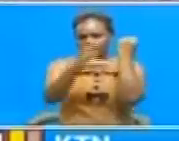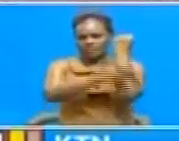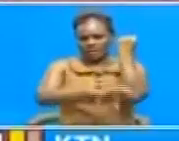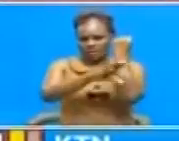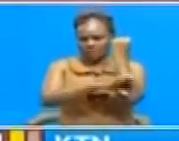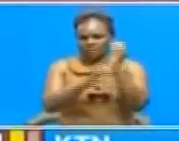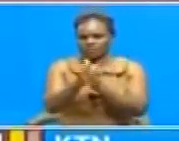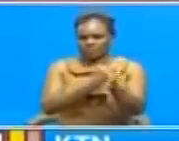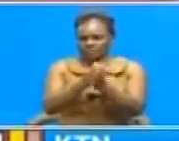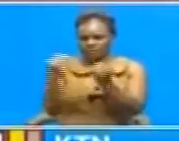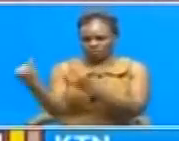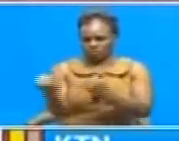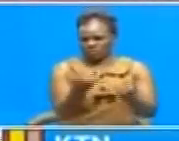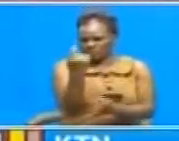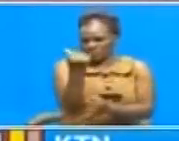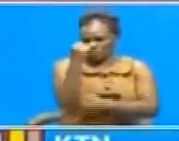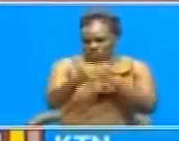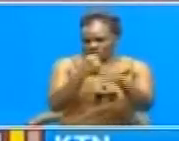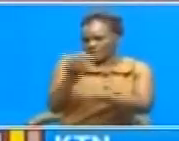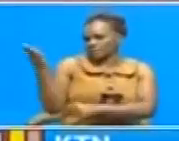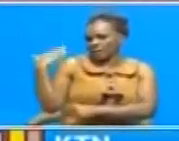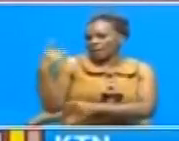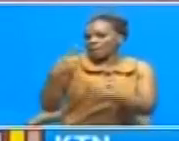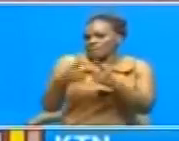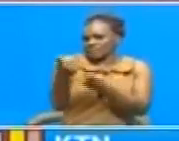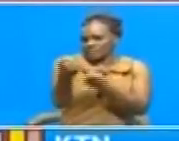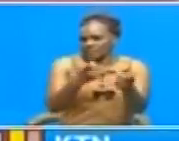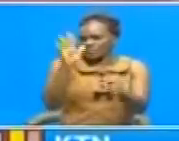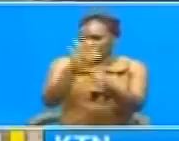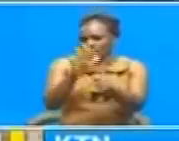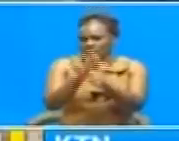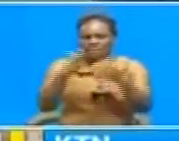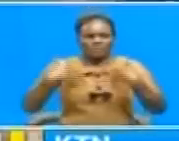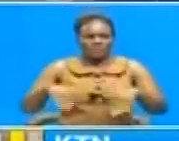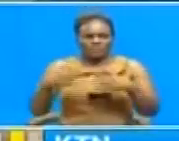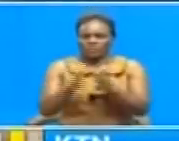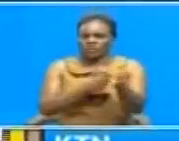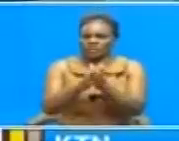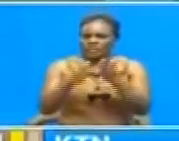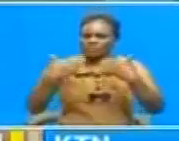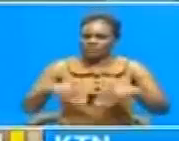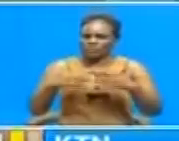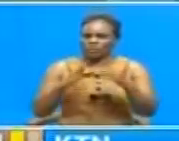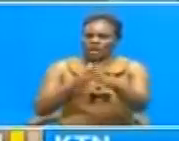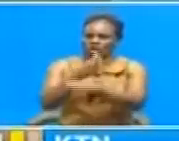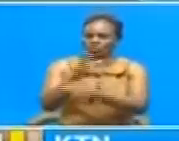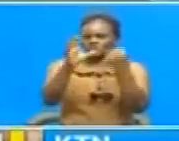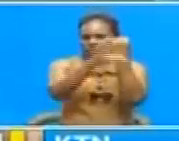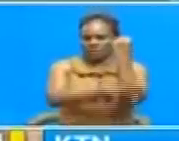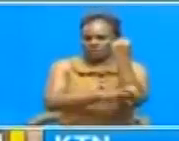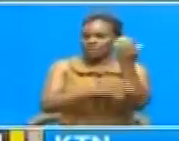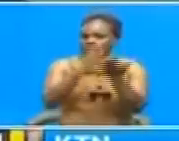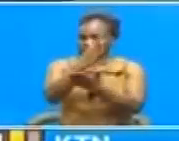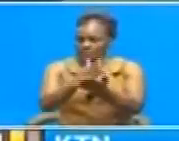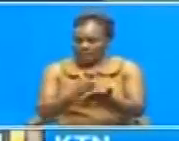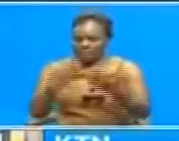was introduced into the country just a few years ago, but has already attracted a large number of interested players from across the country. To some of the